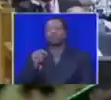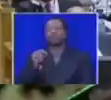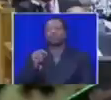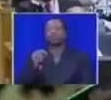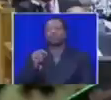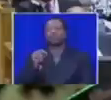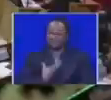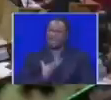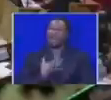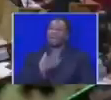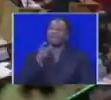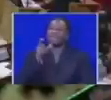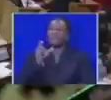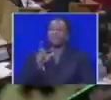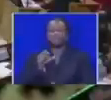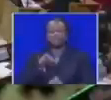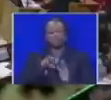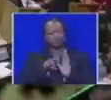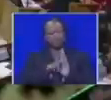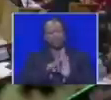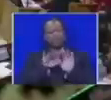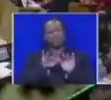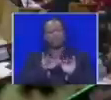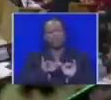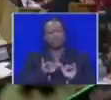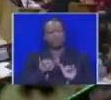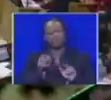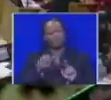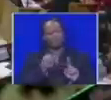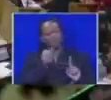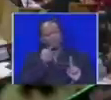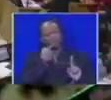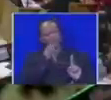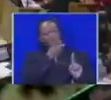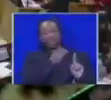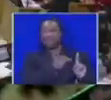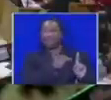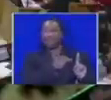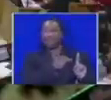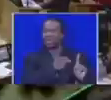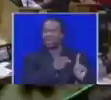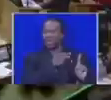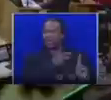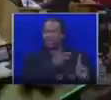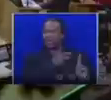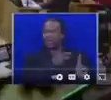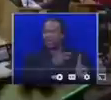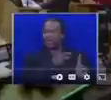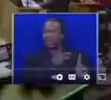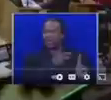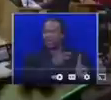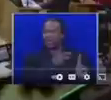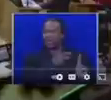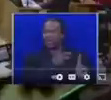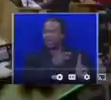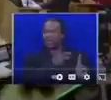to call? There is no young person no here. Young person here. There is no young person.